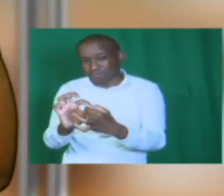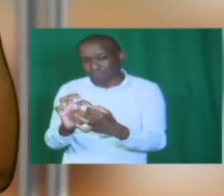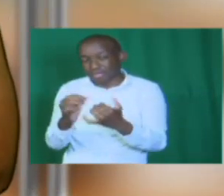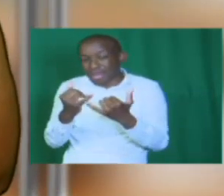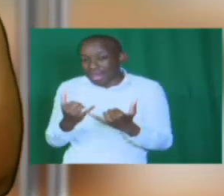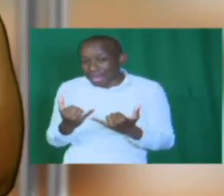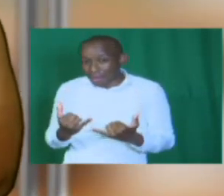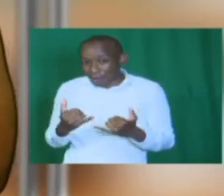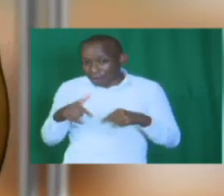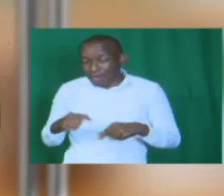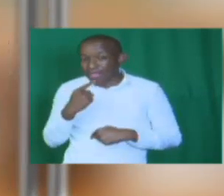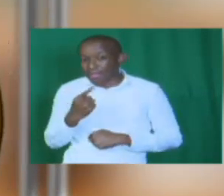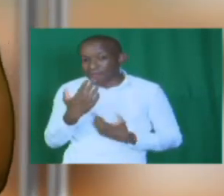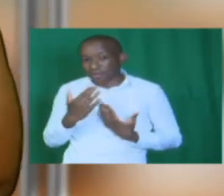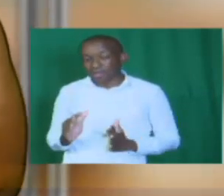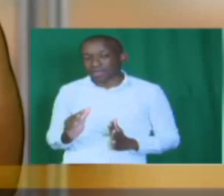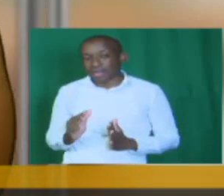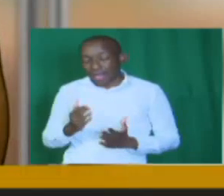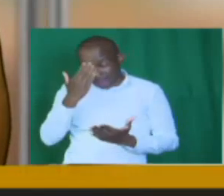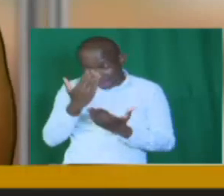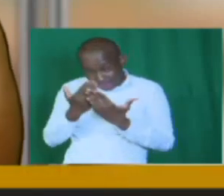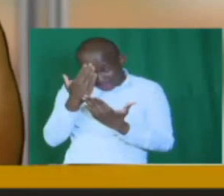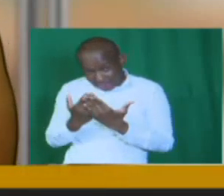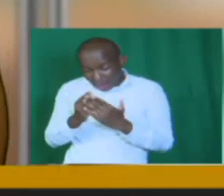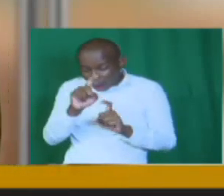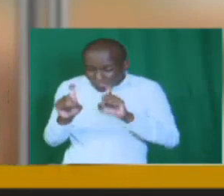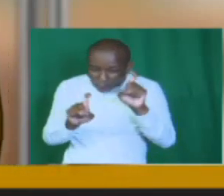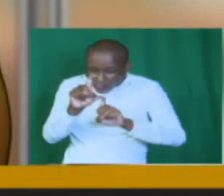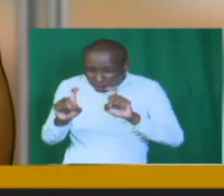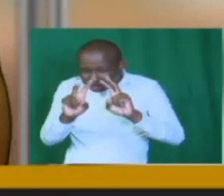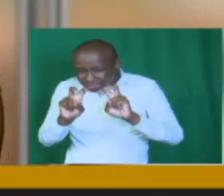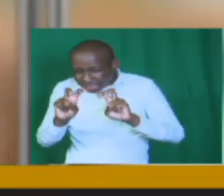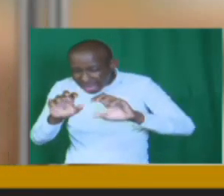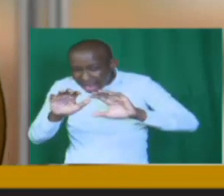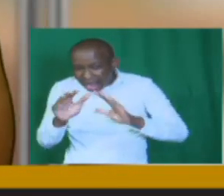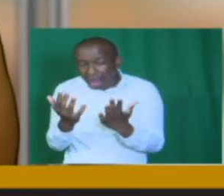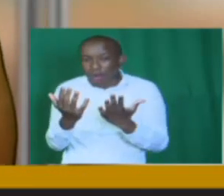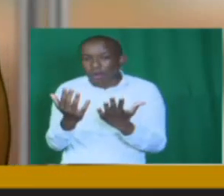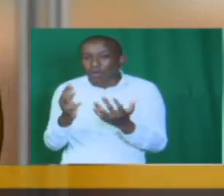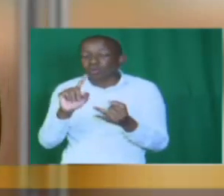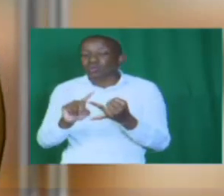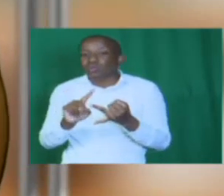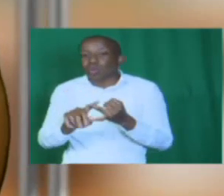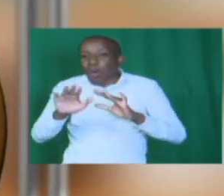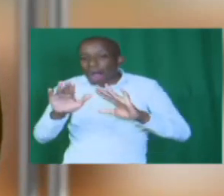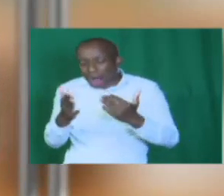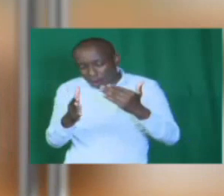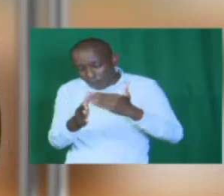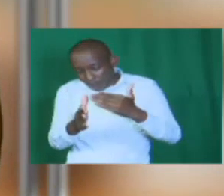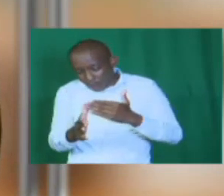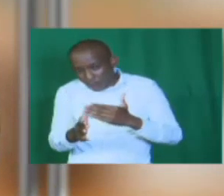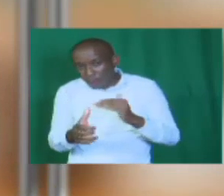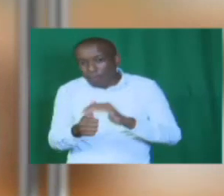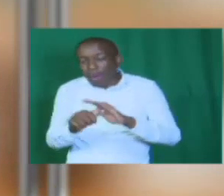Today, like I've already highlighted, that we are going to do question analysis as well as how to respond to questions.